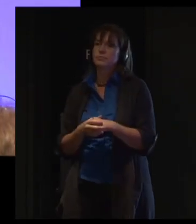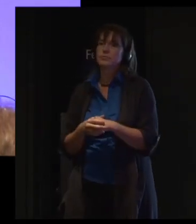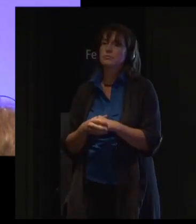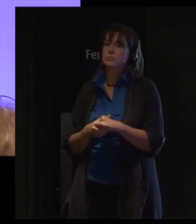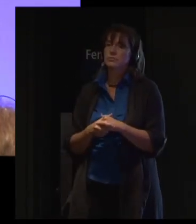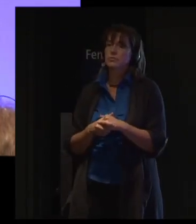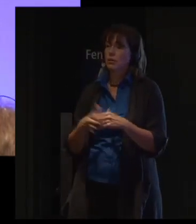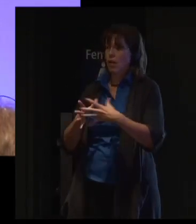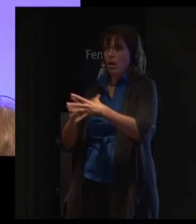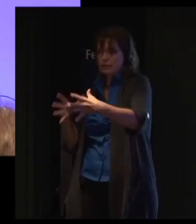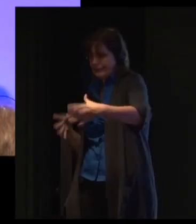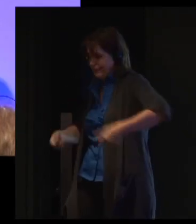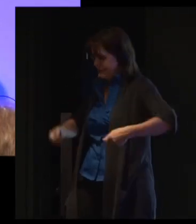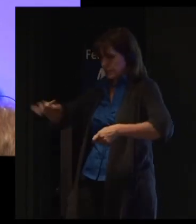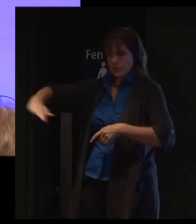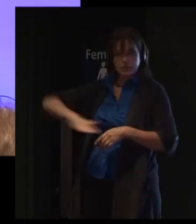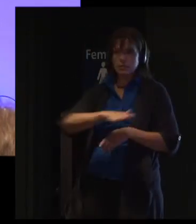size.